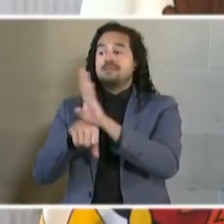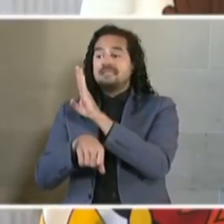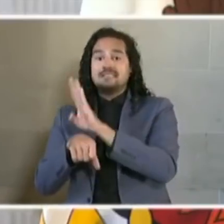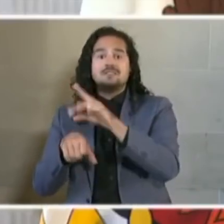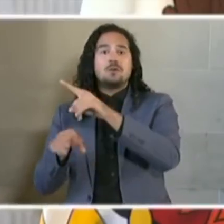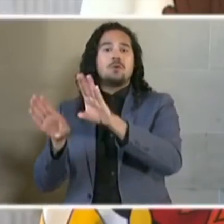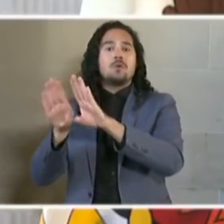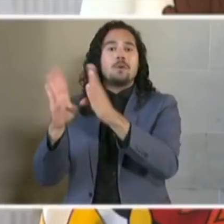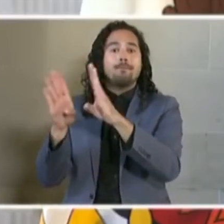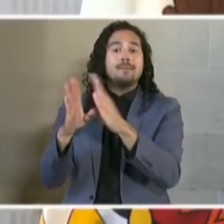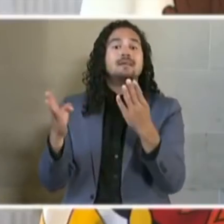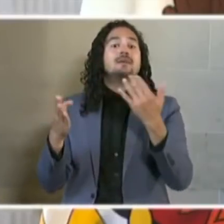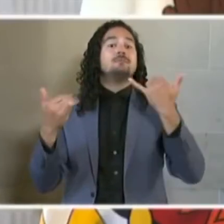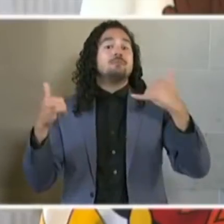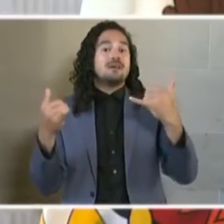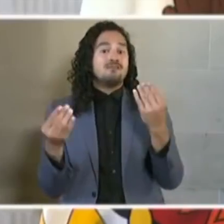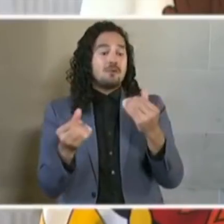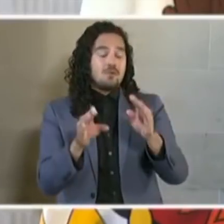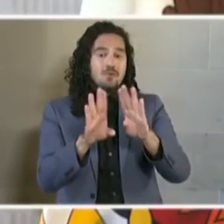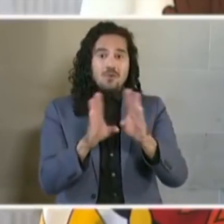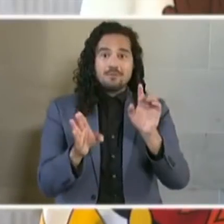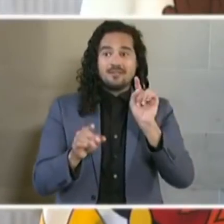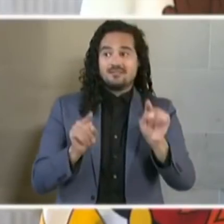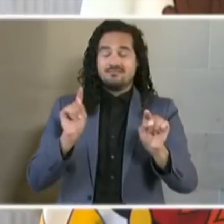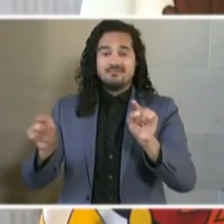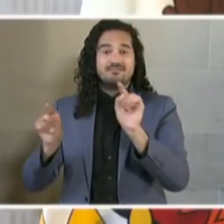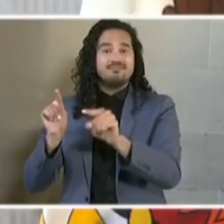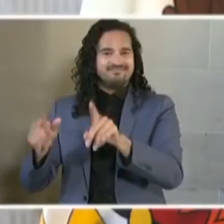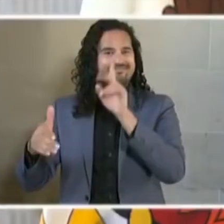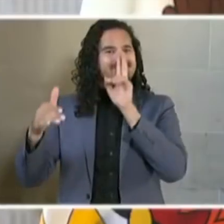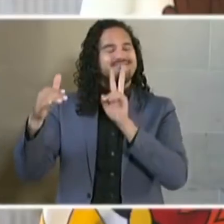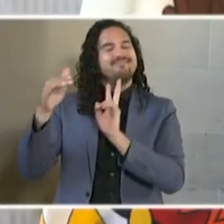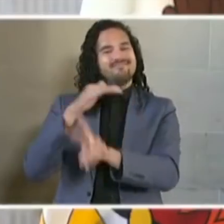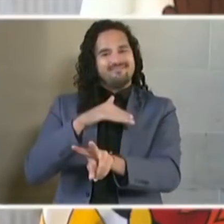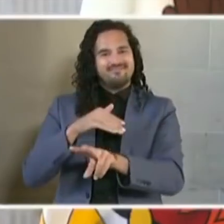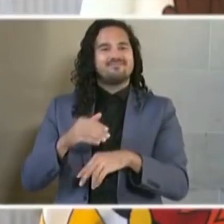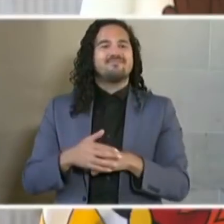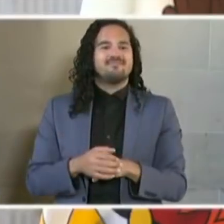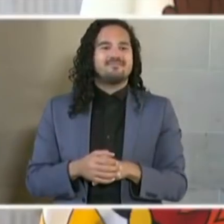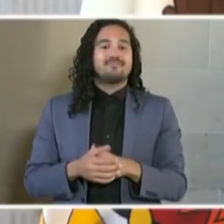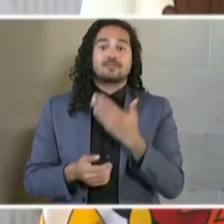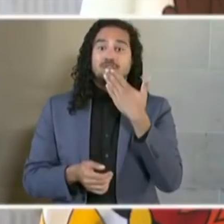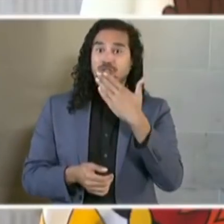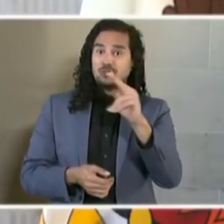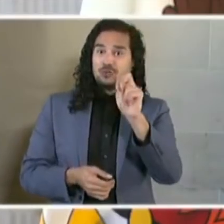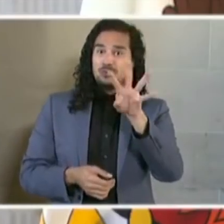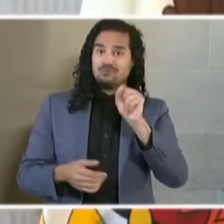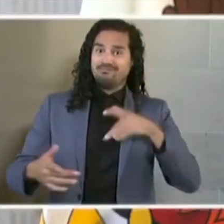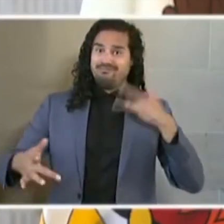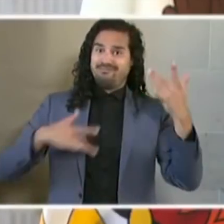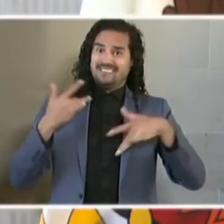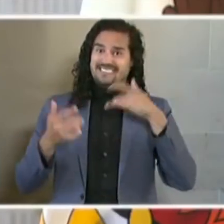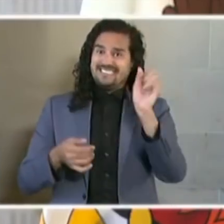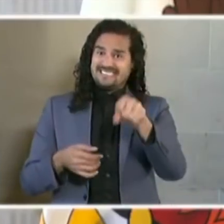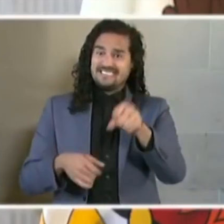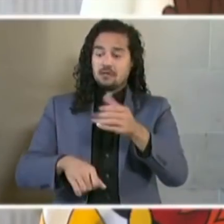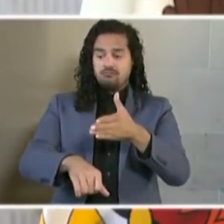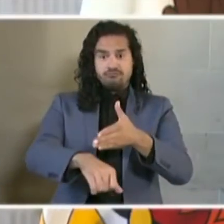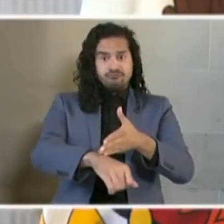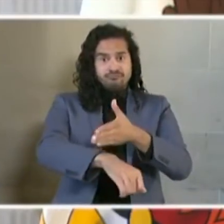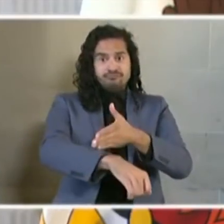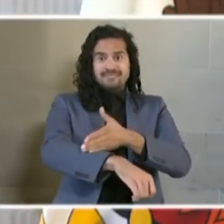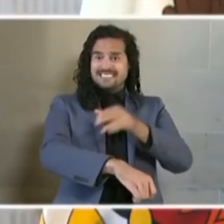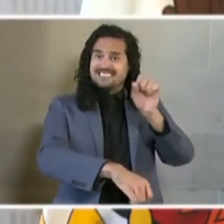used. This is indeed good news, and this is progress. But as our